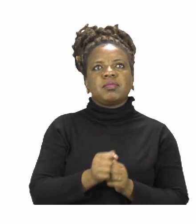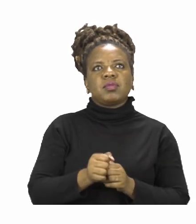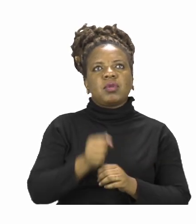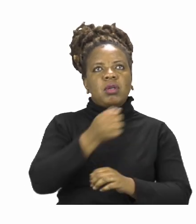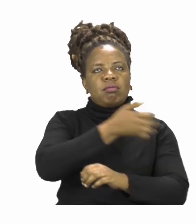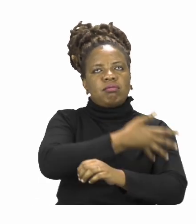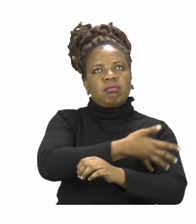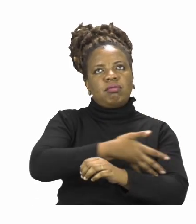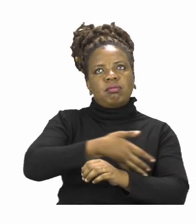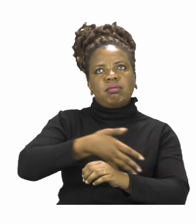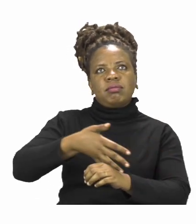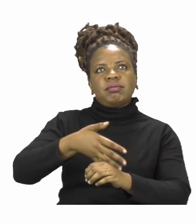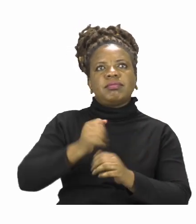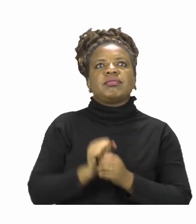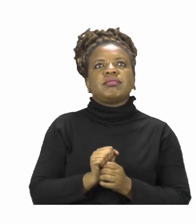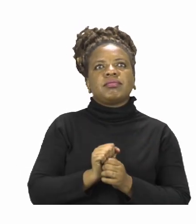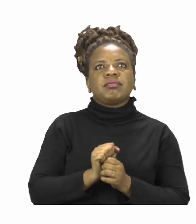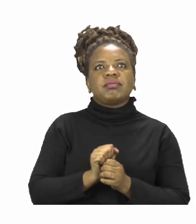Blood.